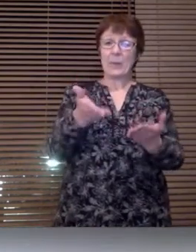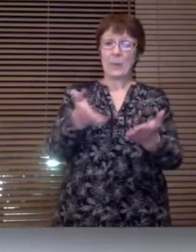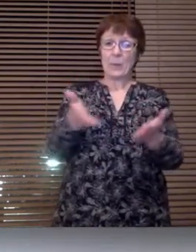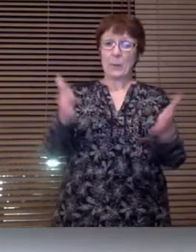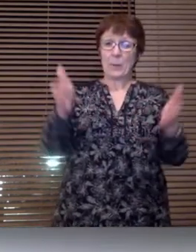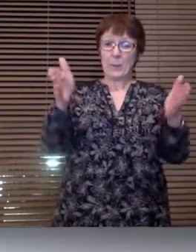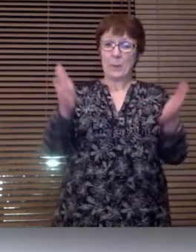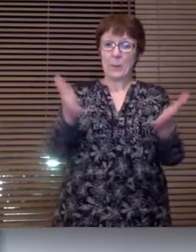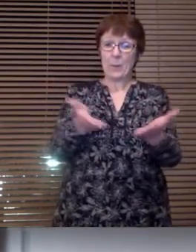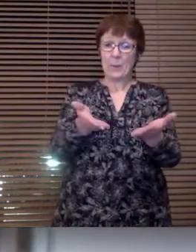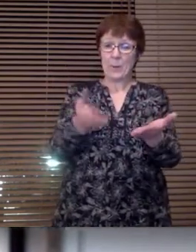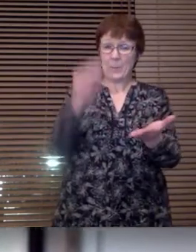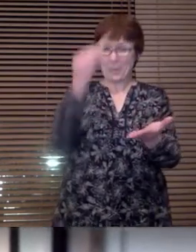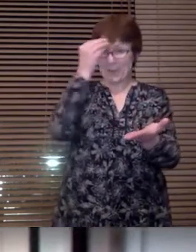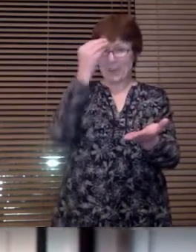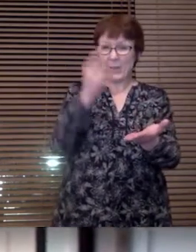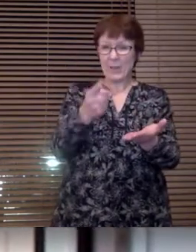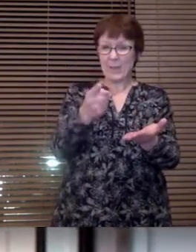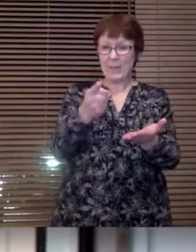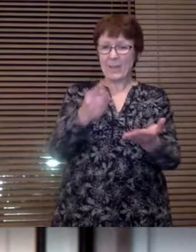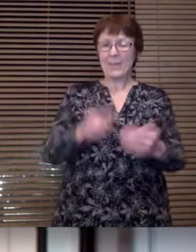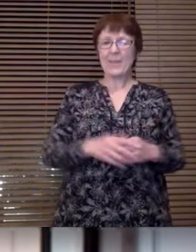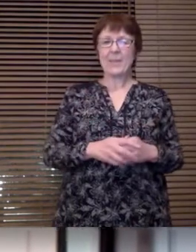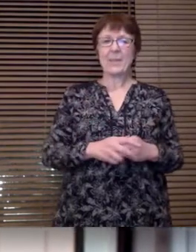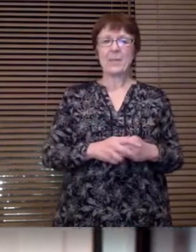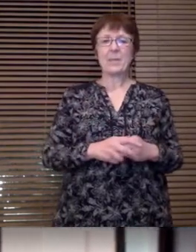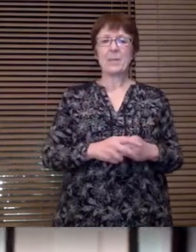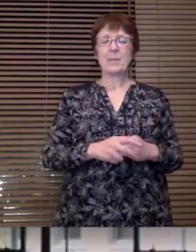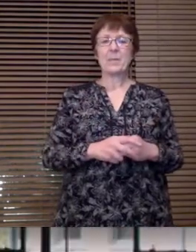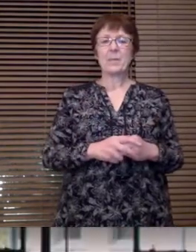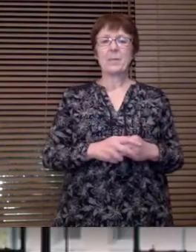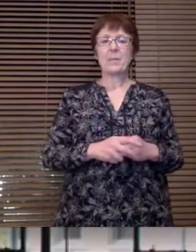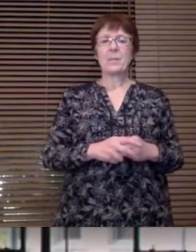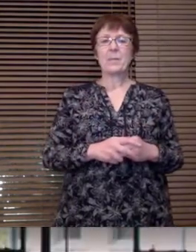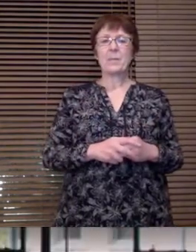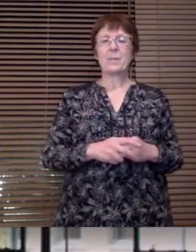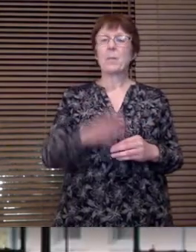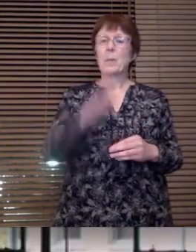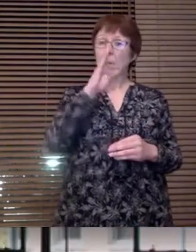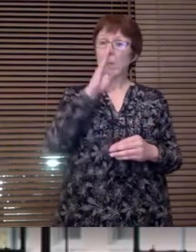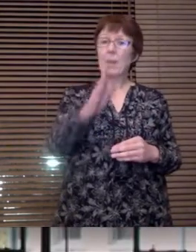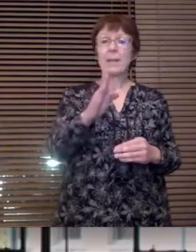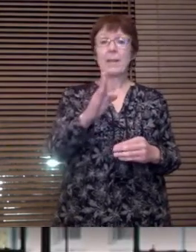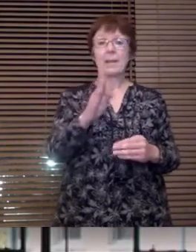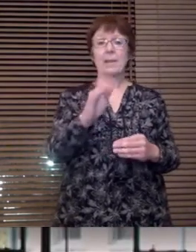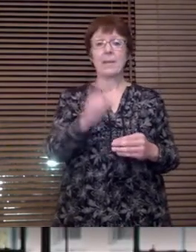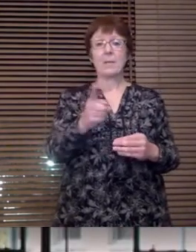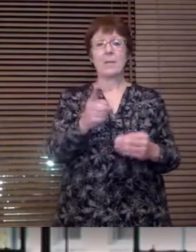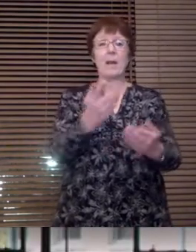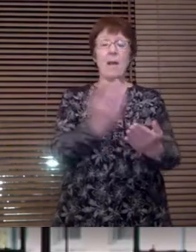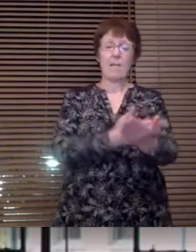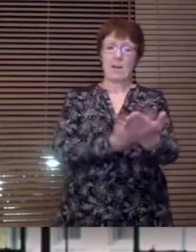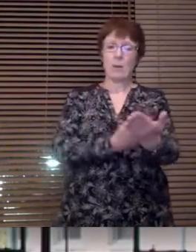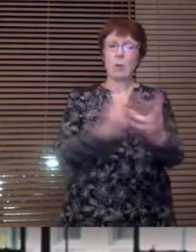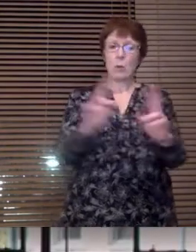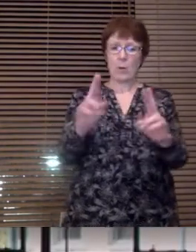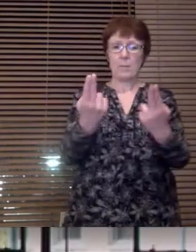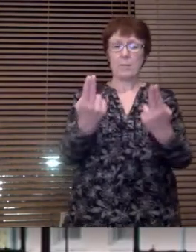30 seconds. As I said, it's slightly more challenging. Again, take the rest that you need. We're going to move straight into it. So like I